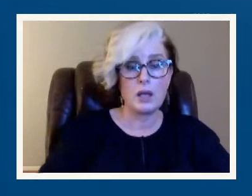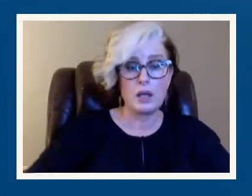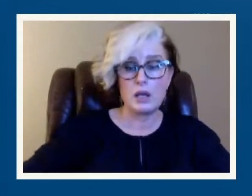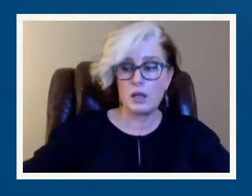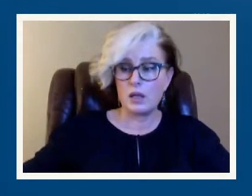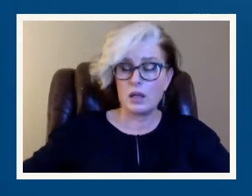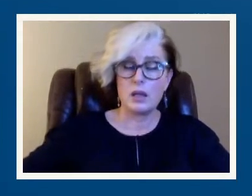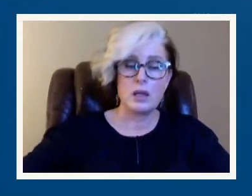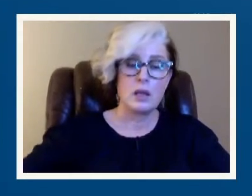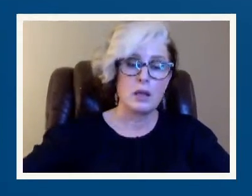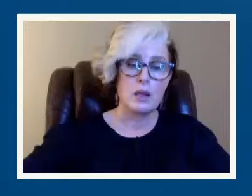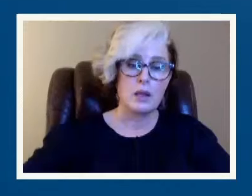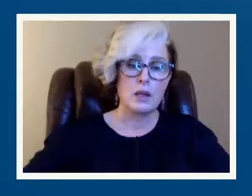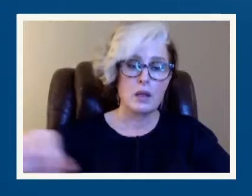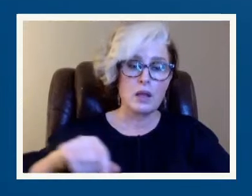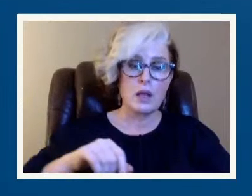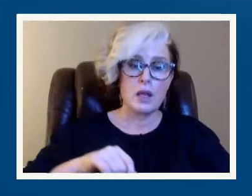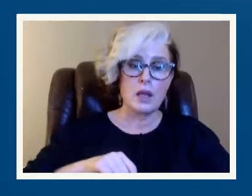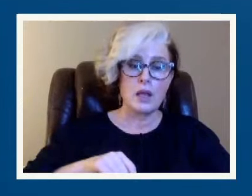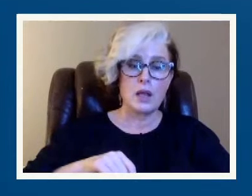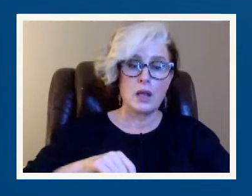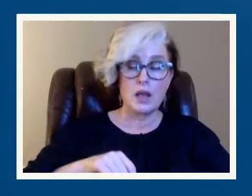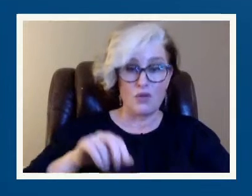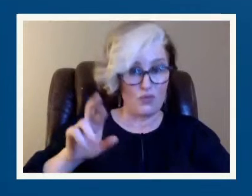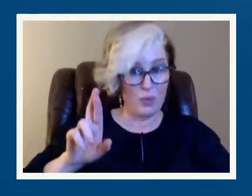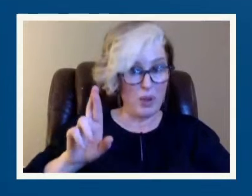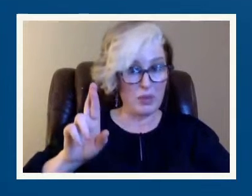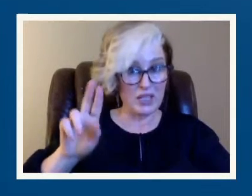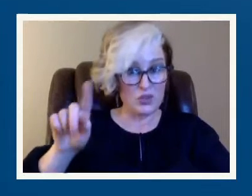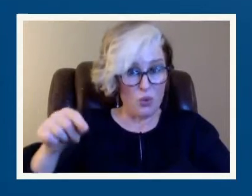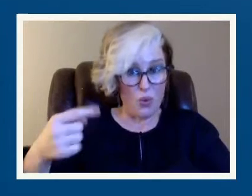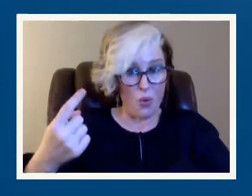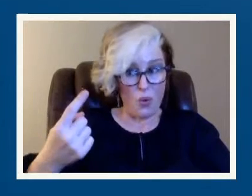This is one of the only major parties